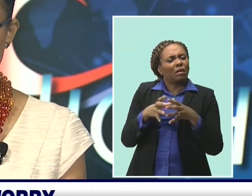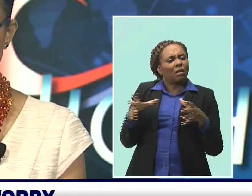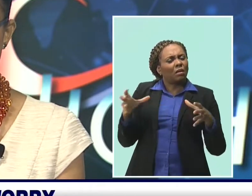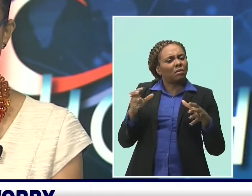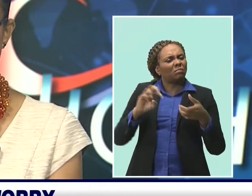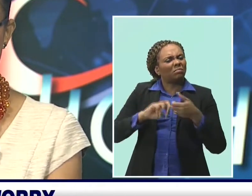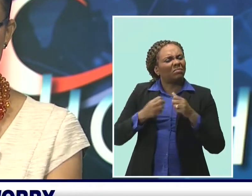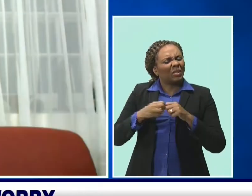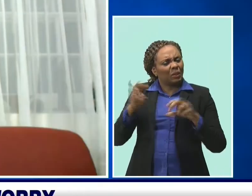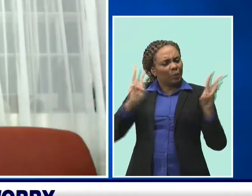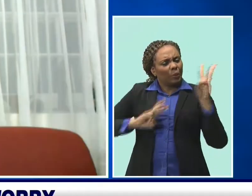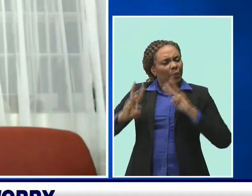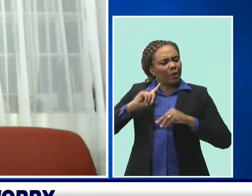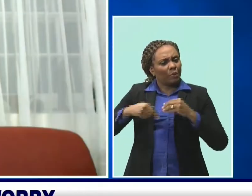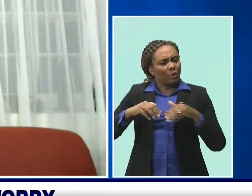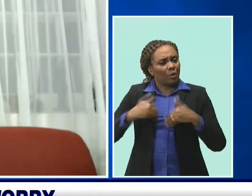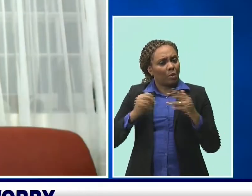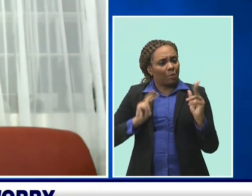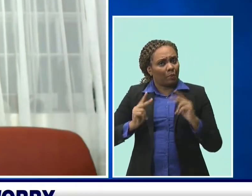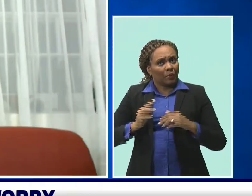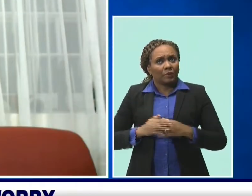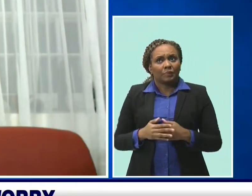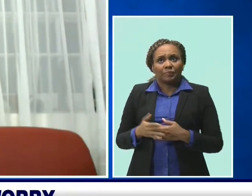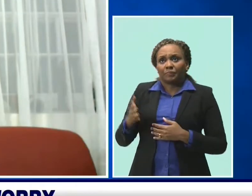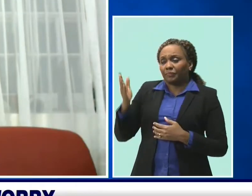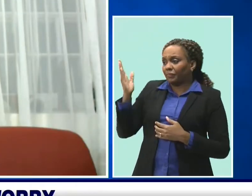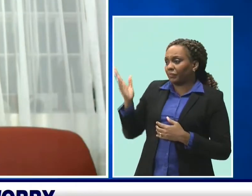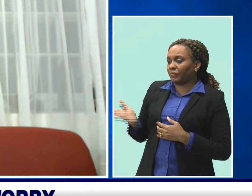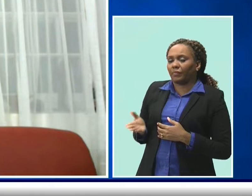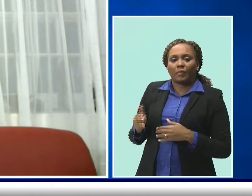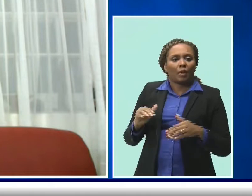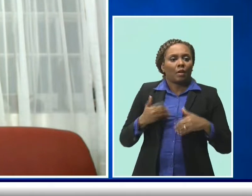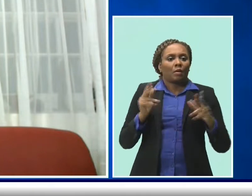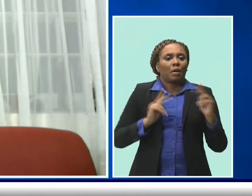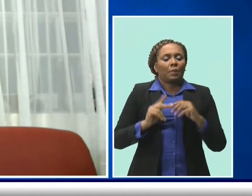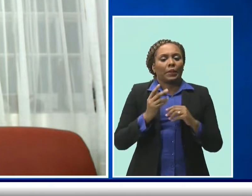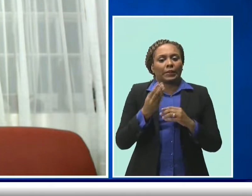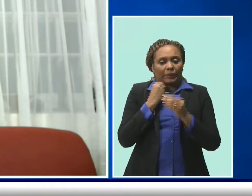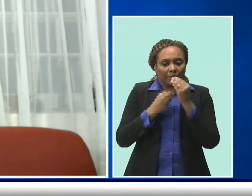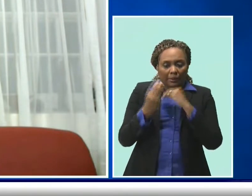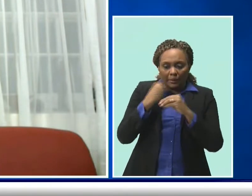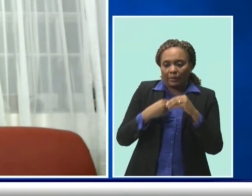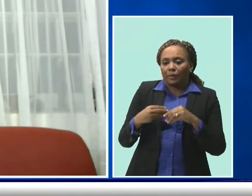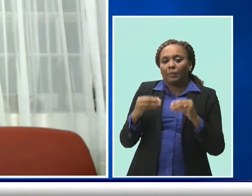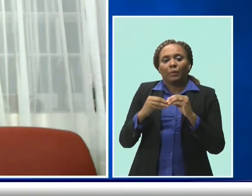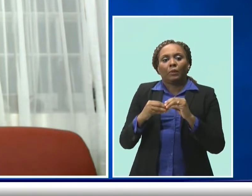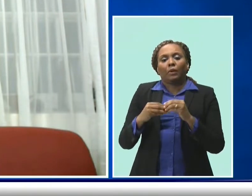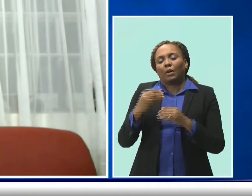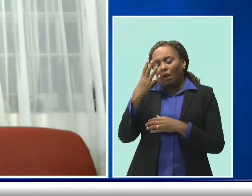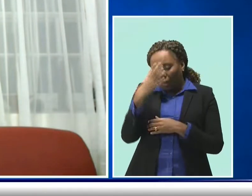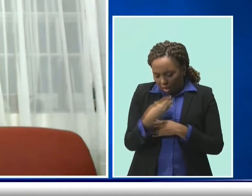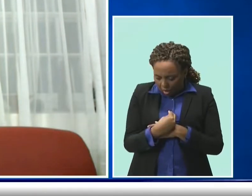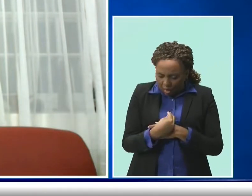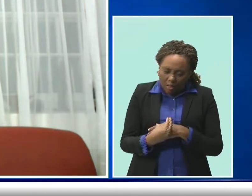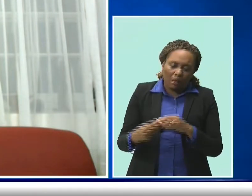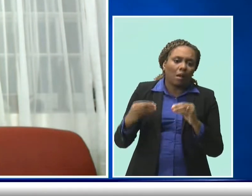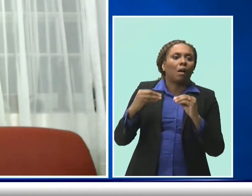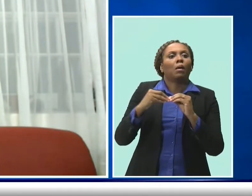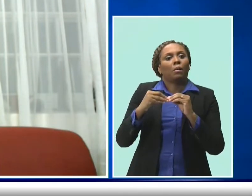trends. Young people ended up eating an extra meal a day, slept for an extra hour and a half a